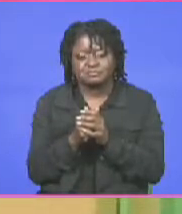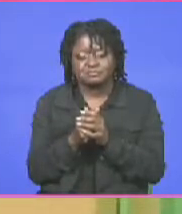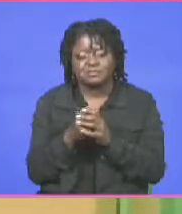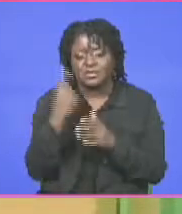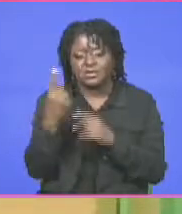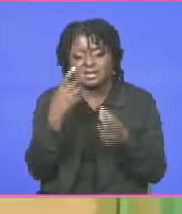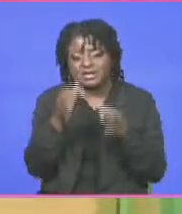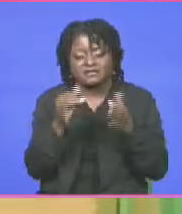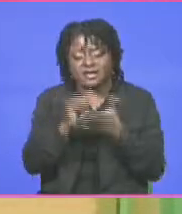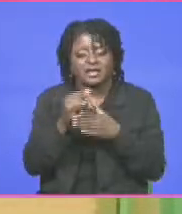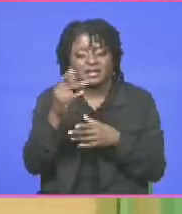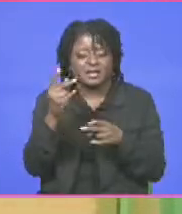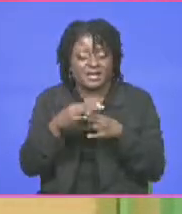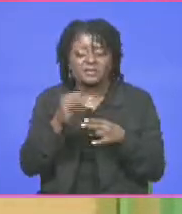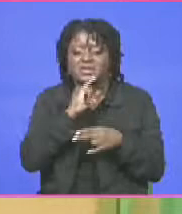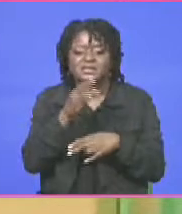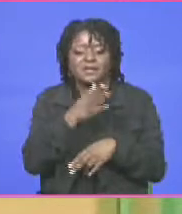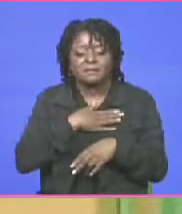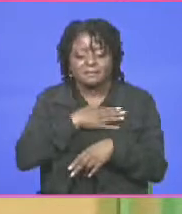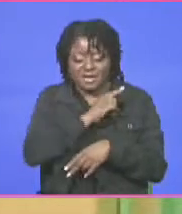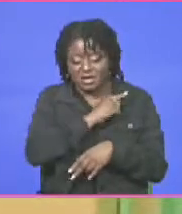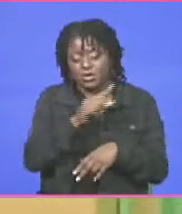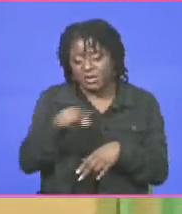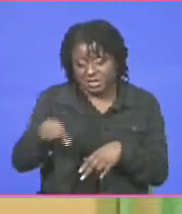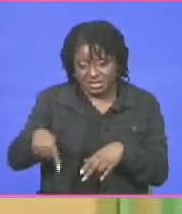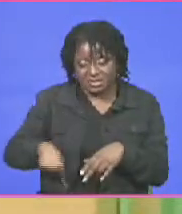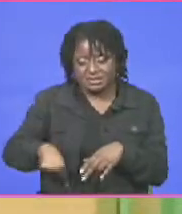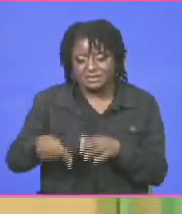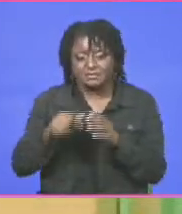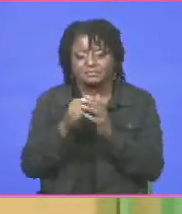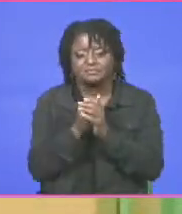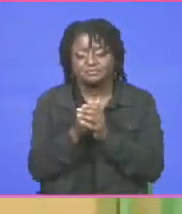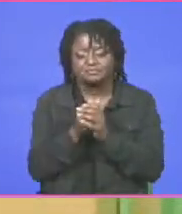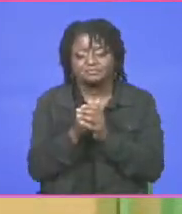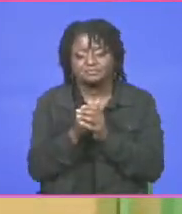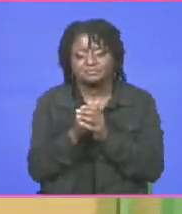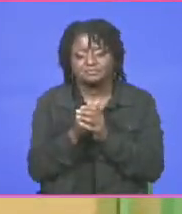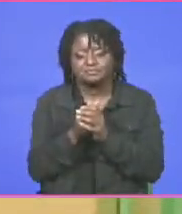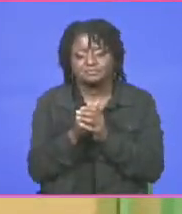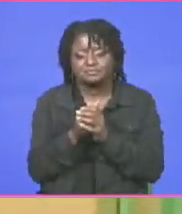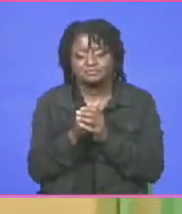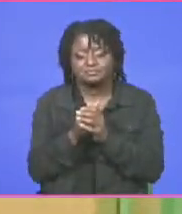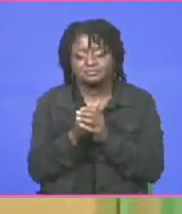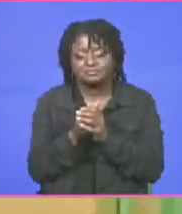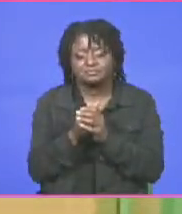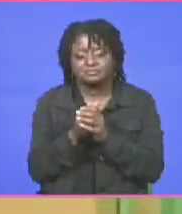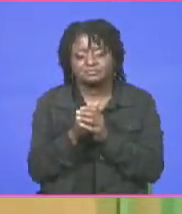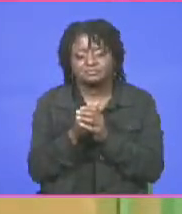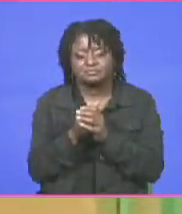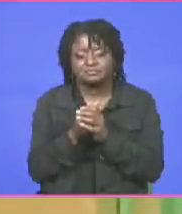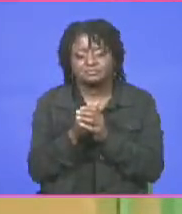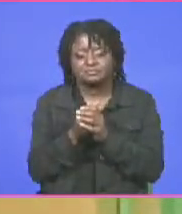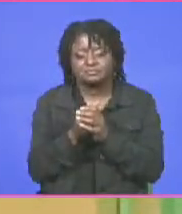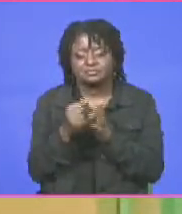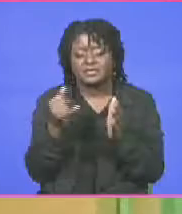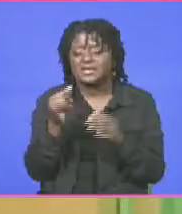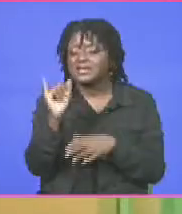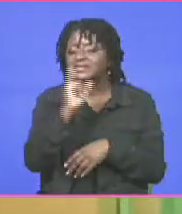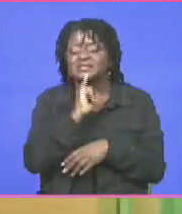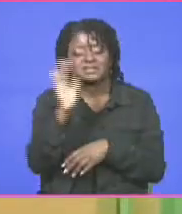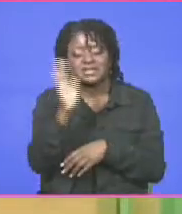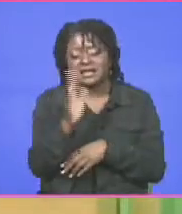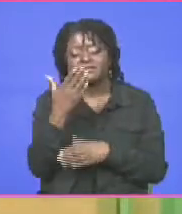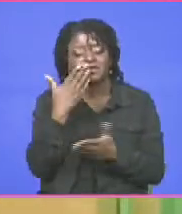Unless that name is my queen. It's never good.